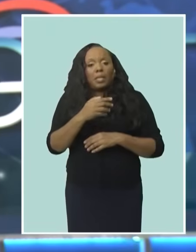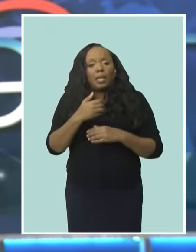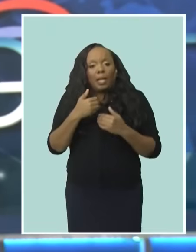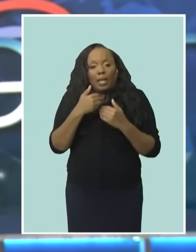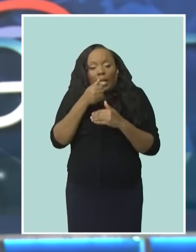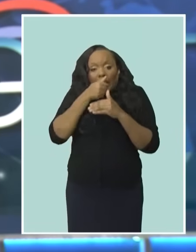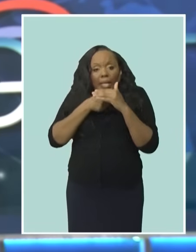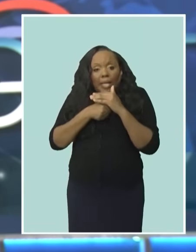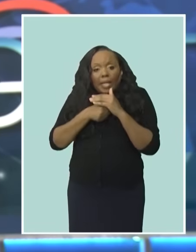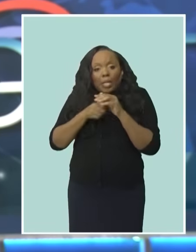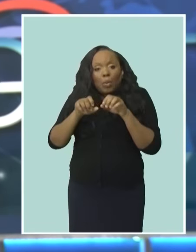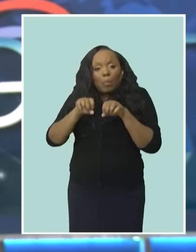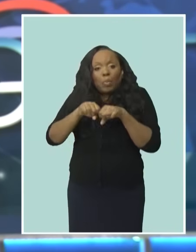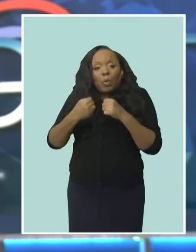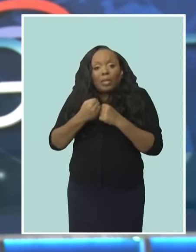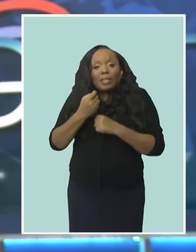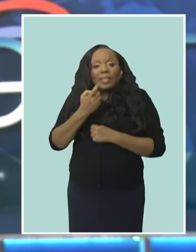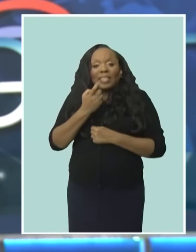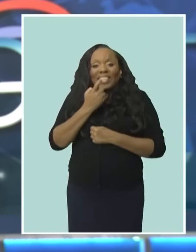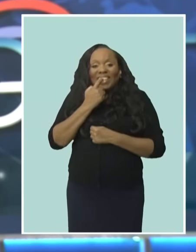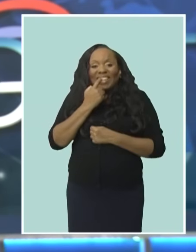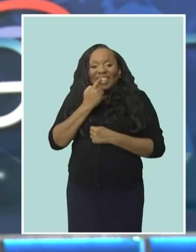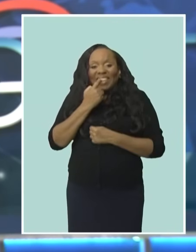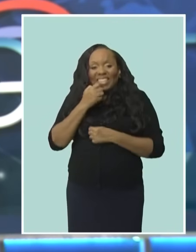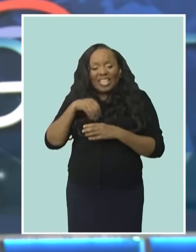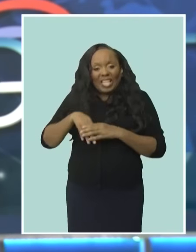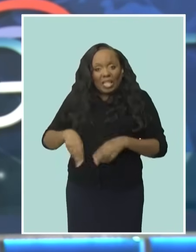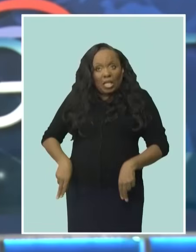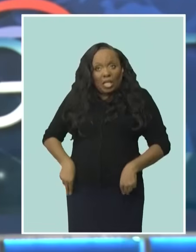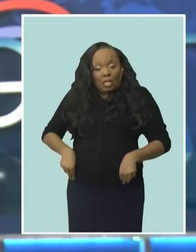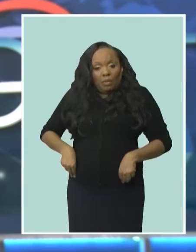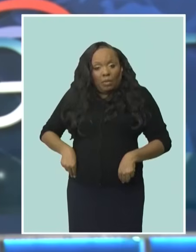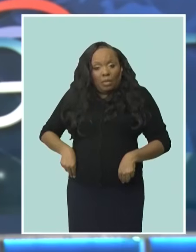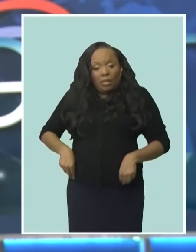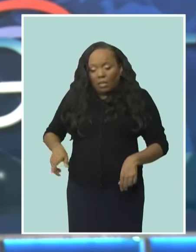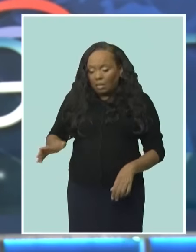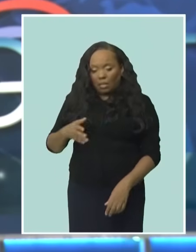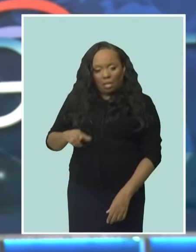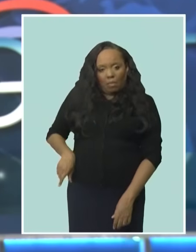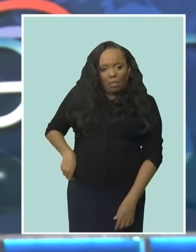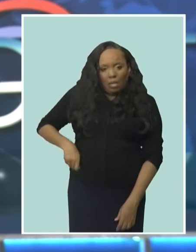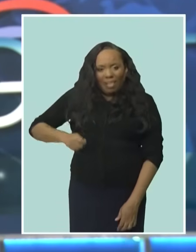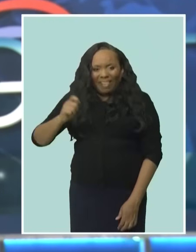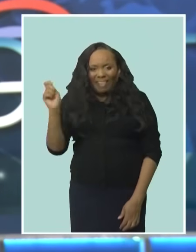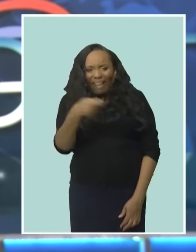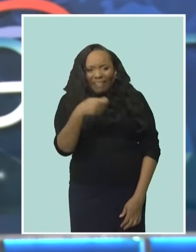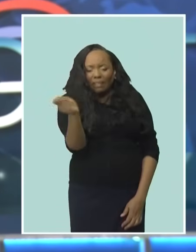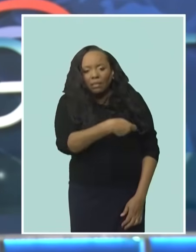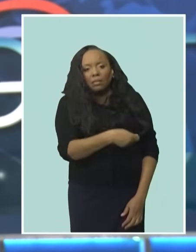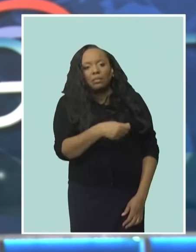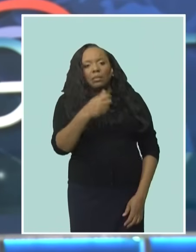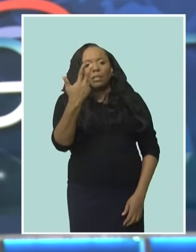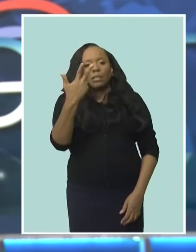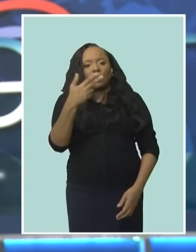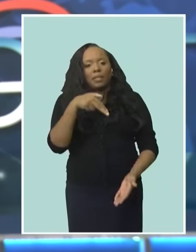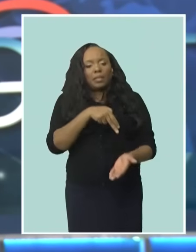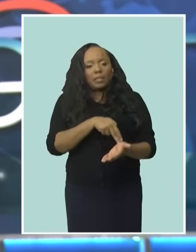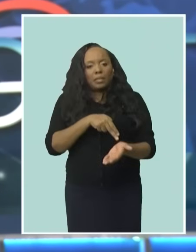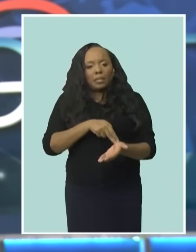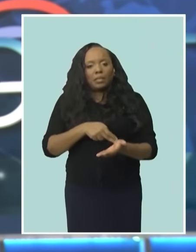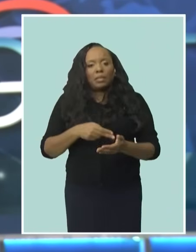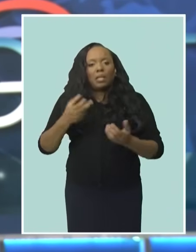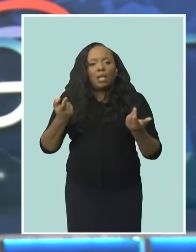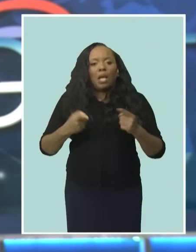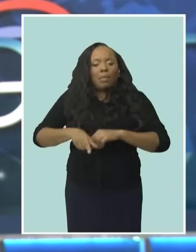broken glass in her underwear and used it to cut the nurses. The incident reportedly occurred around midnight. Mr. Seeley says